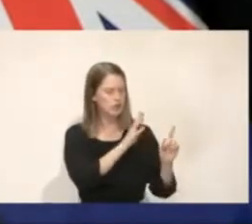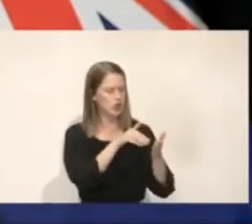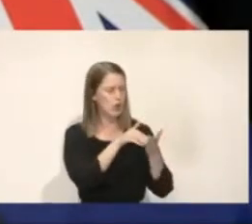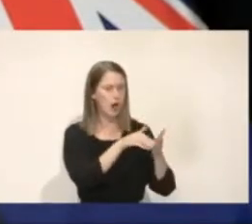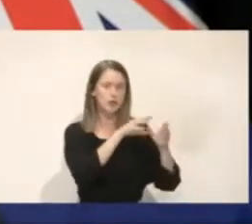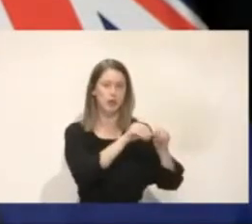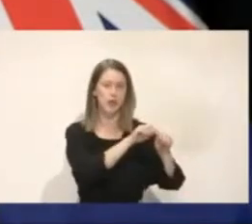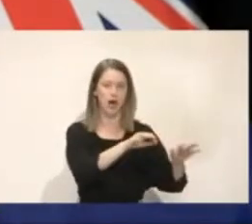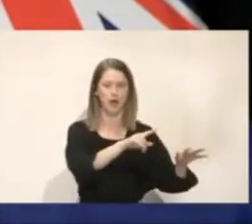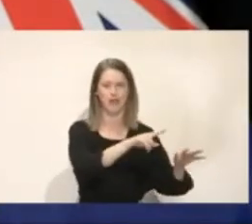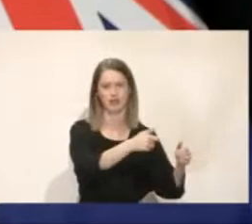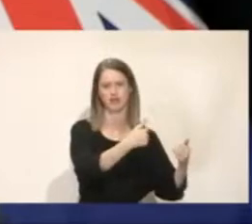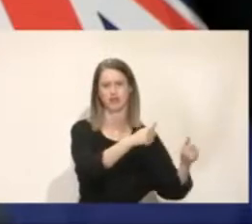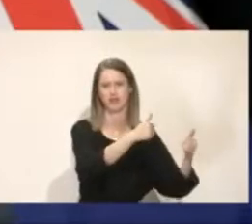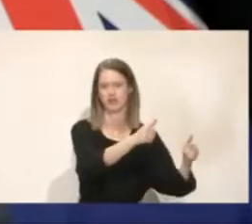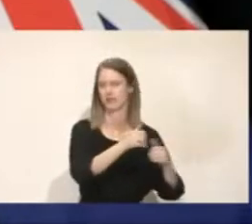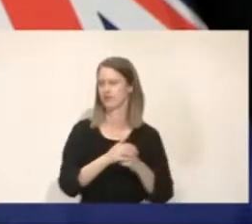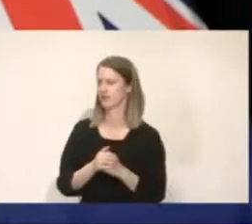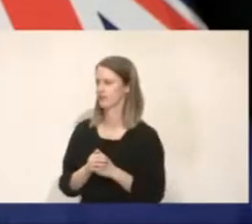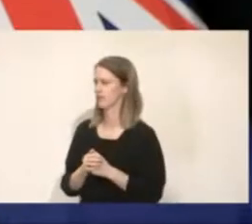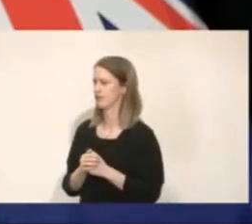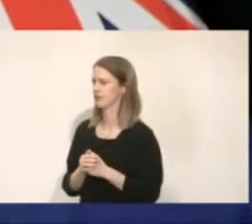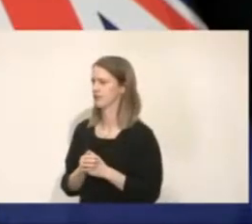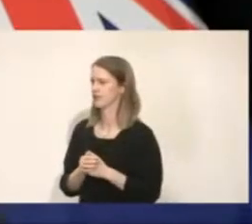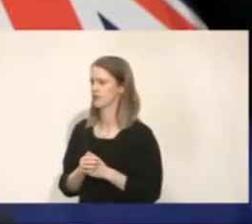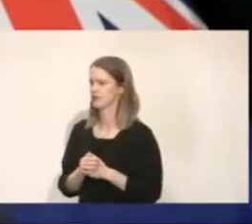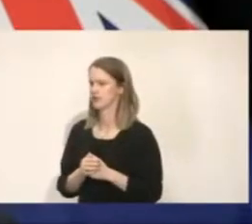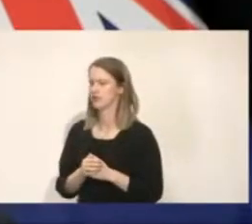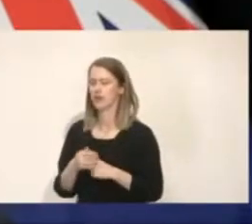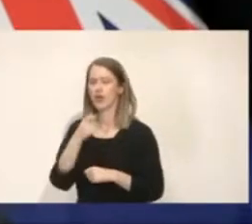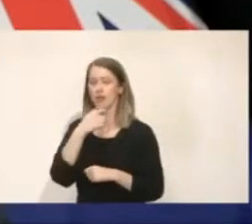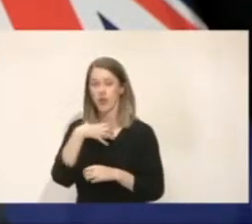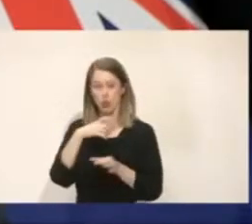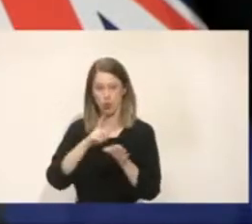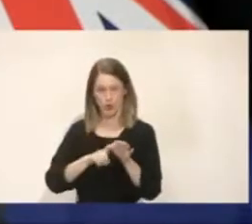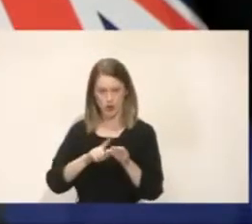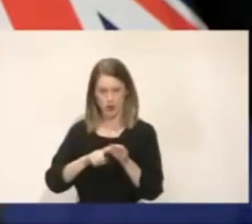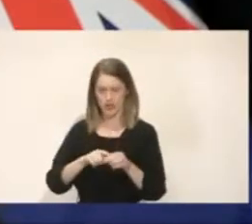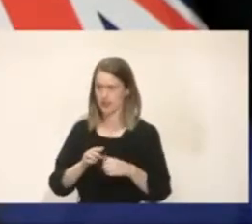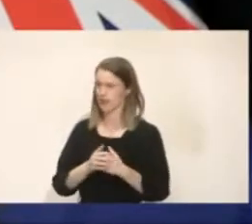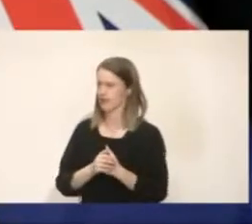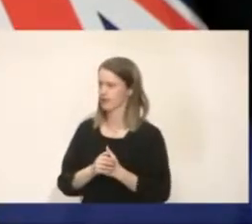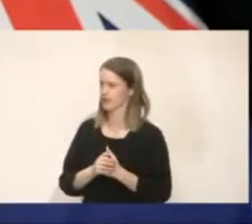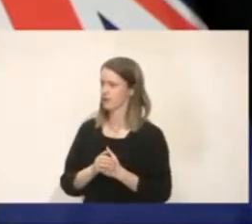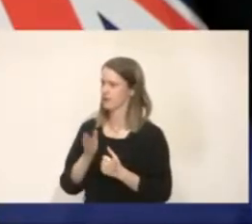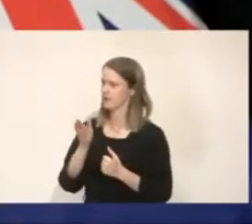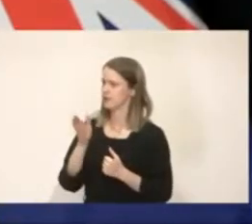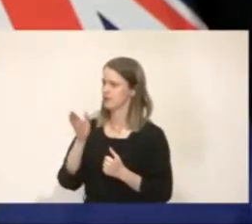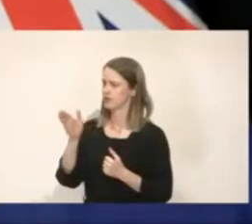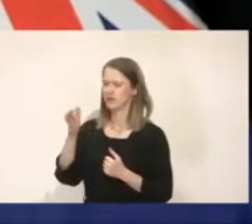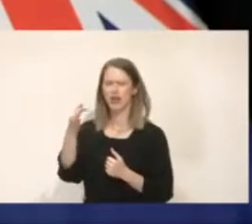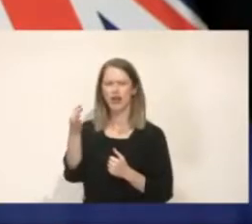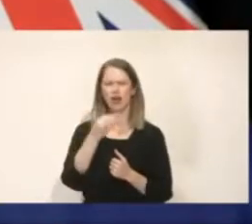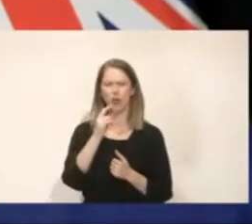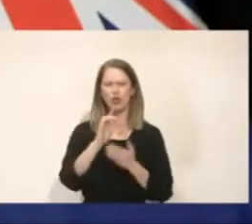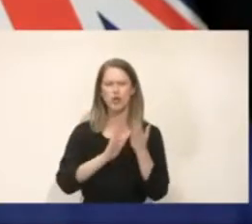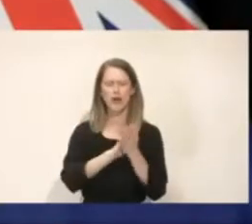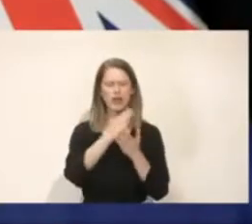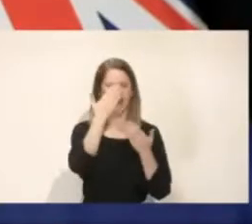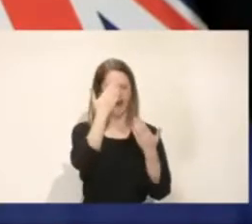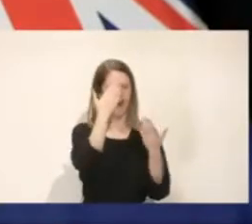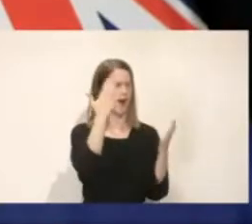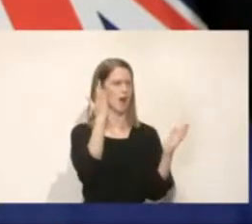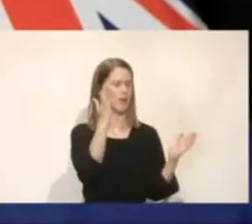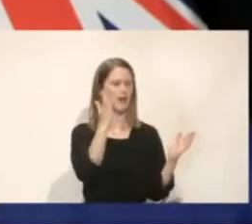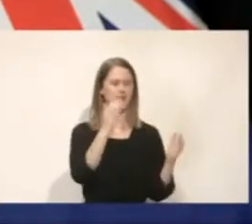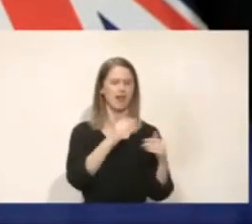contain the outbreak. Okay, last couple of questions. I'll come to Jessica and then Justin. What do you mean when you say eye-opening? Isn't that